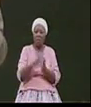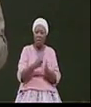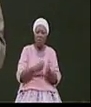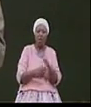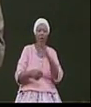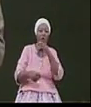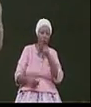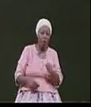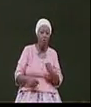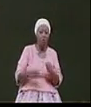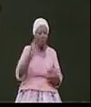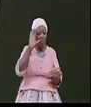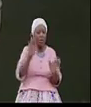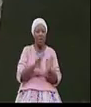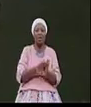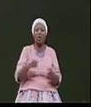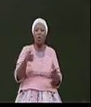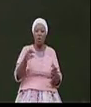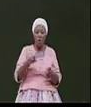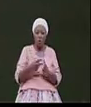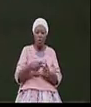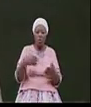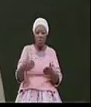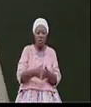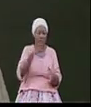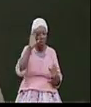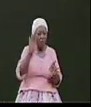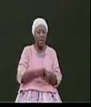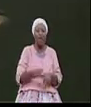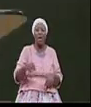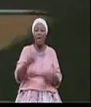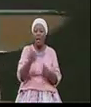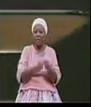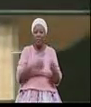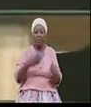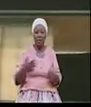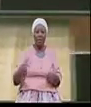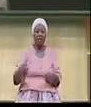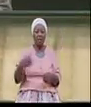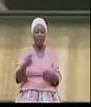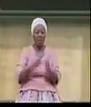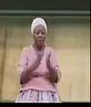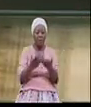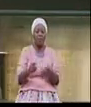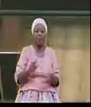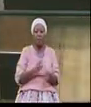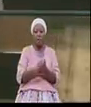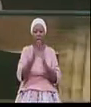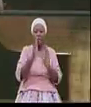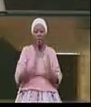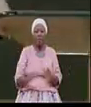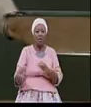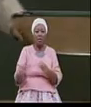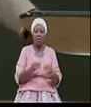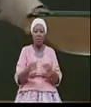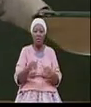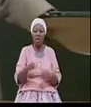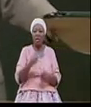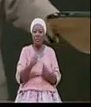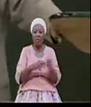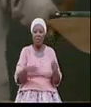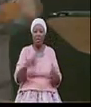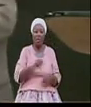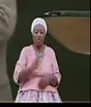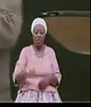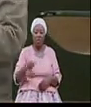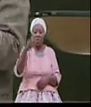Old Covenant, or New Covenant, everything a Bible believer does, everything a child